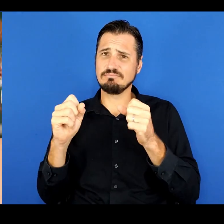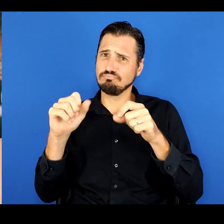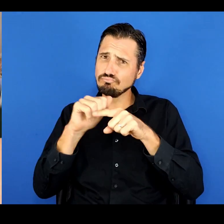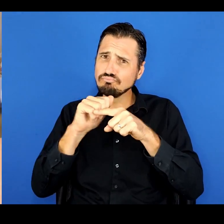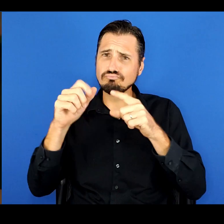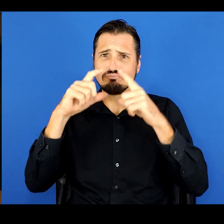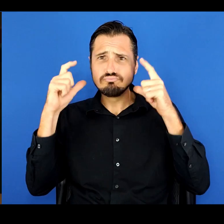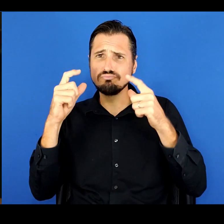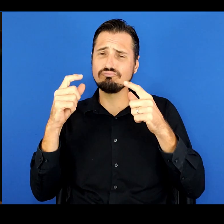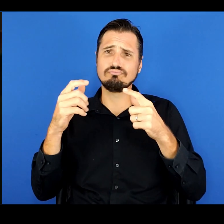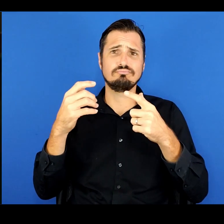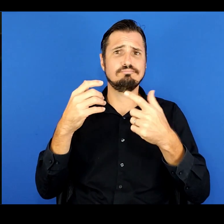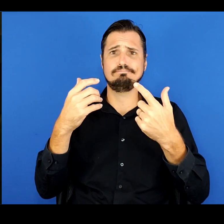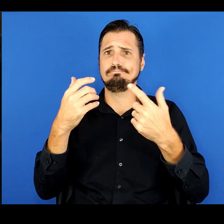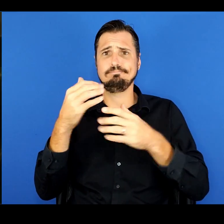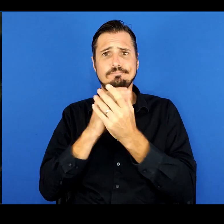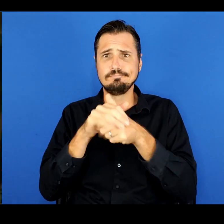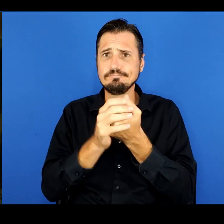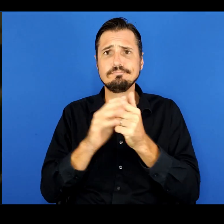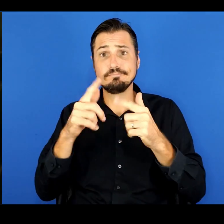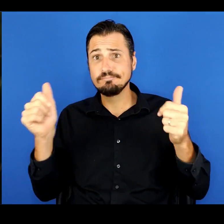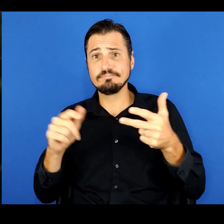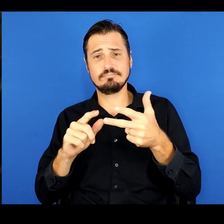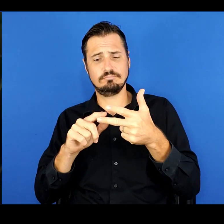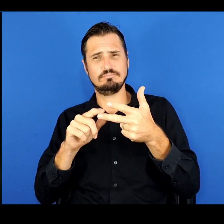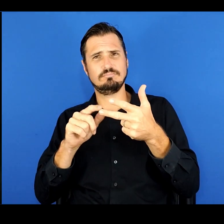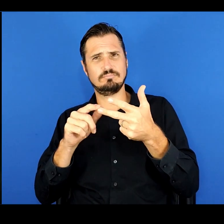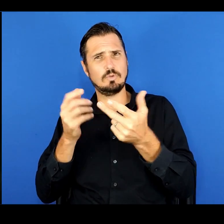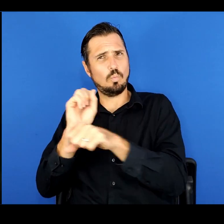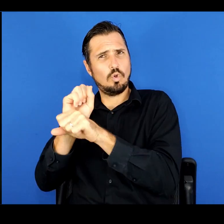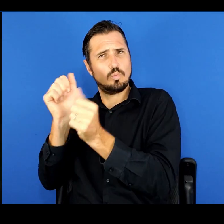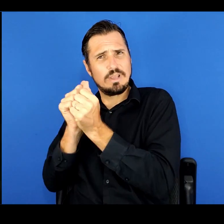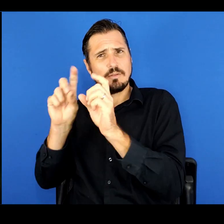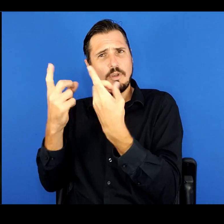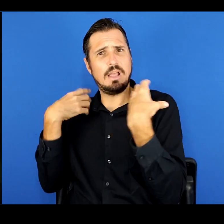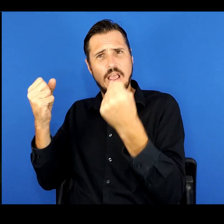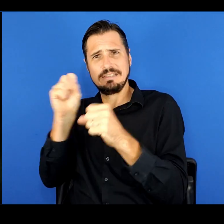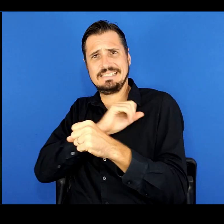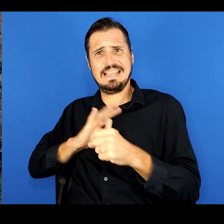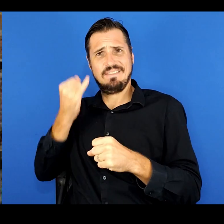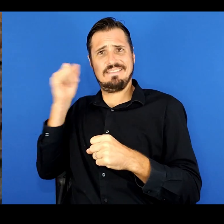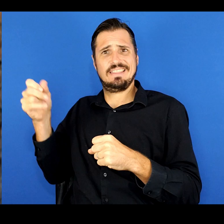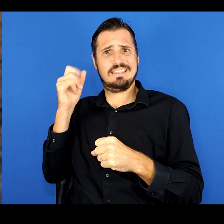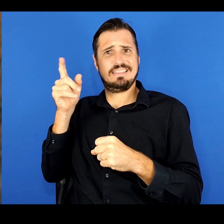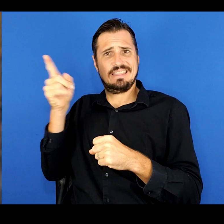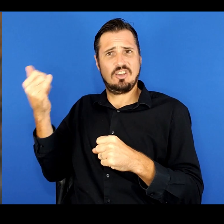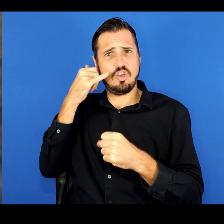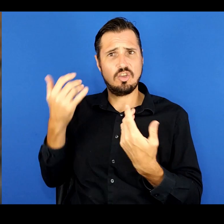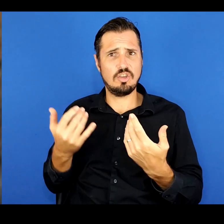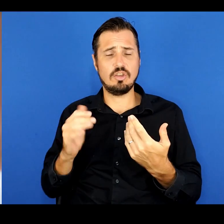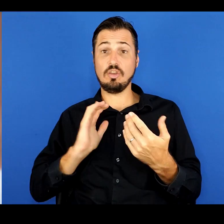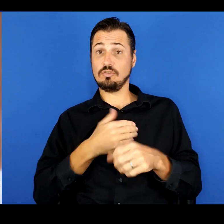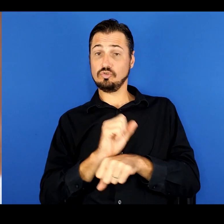safe practices, and by being responsive to Department of Health staff when we contact you. Our job is to help keep